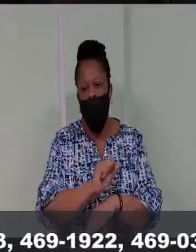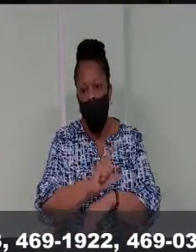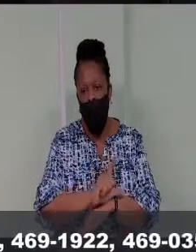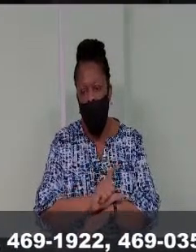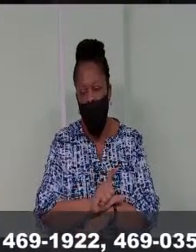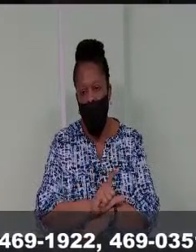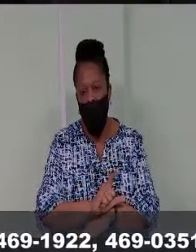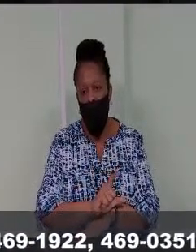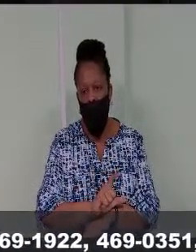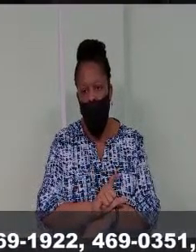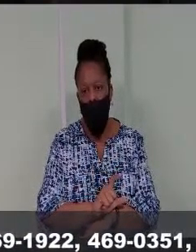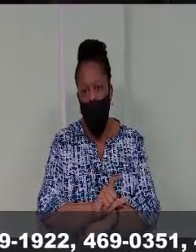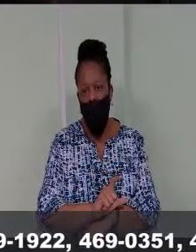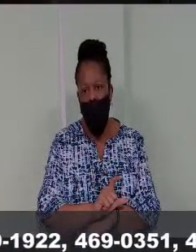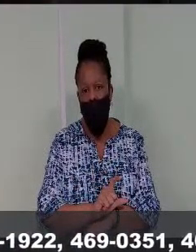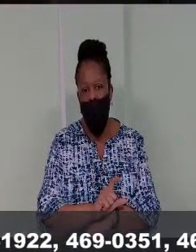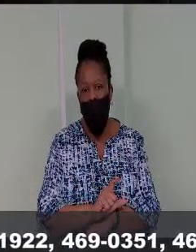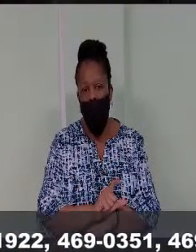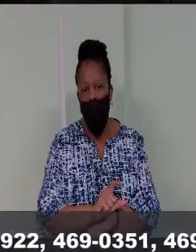Lucia,